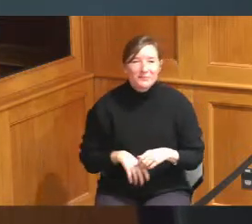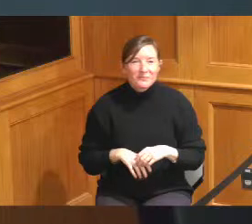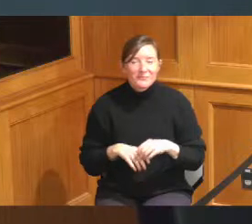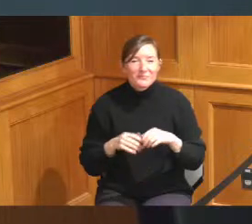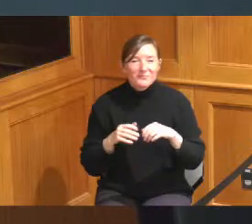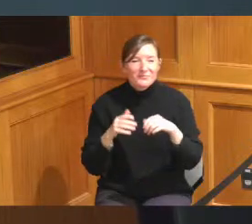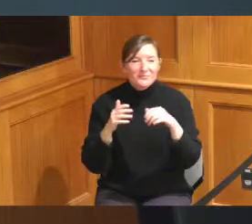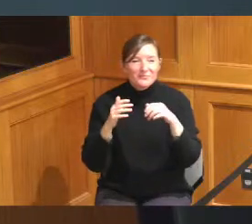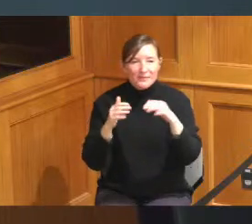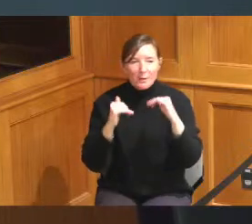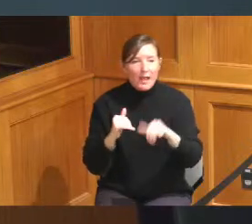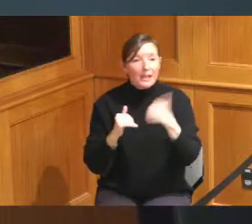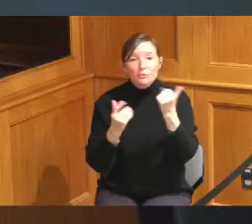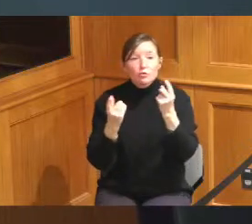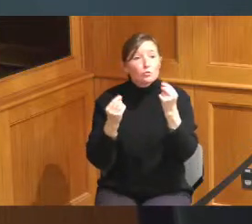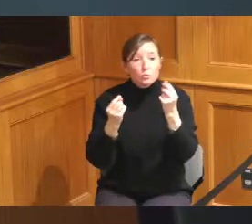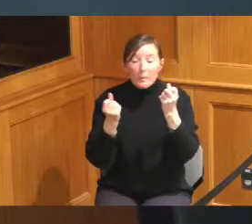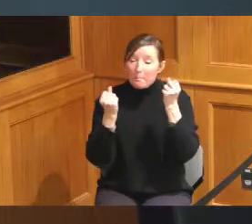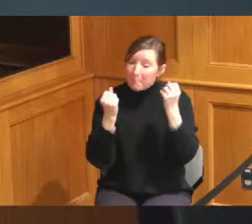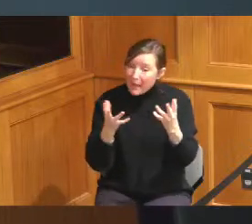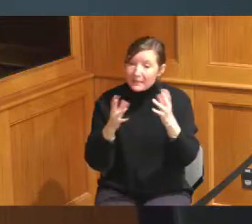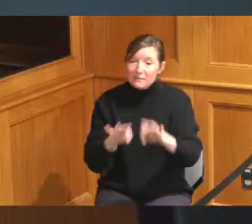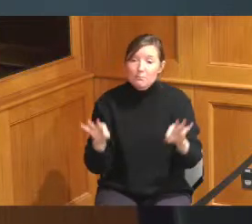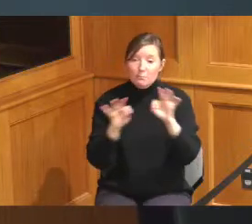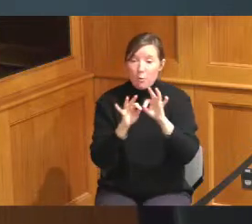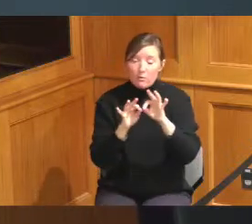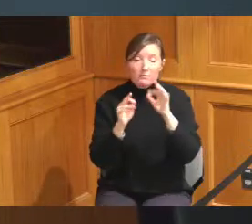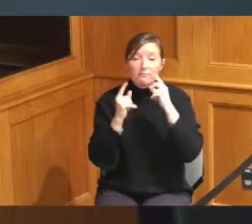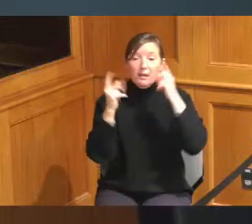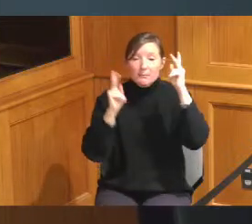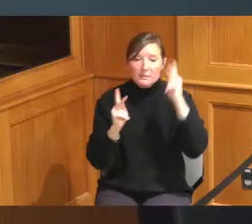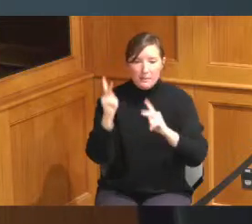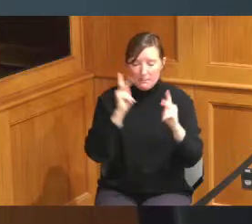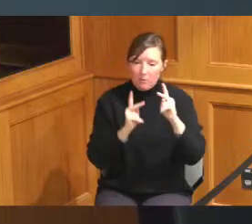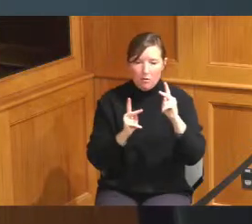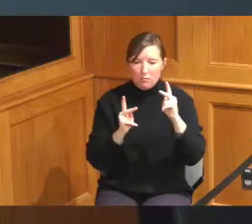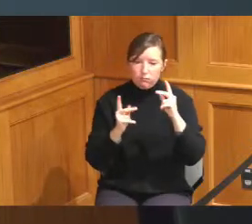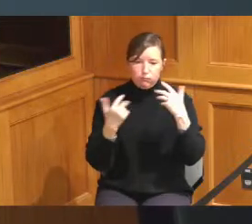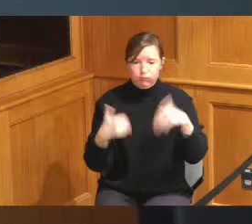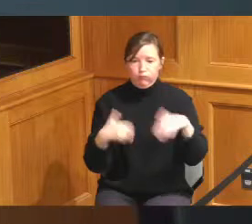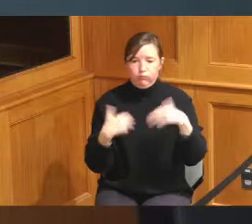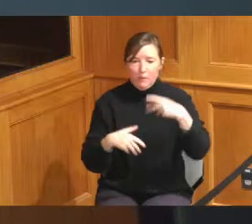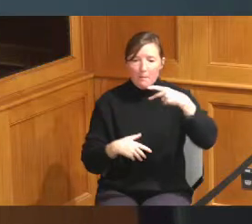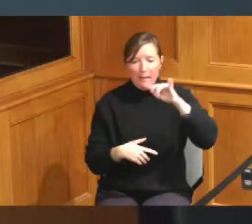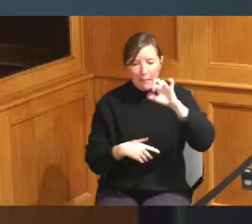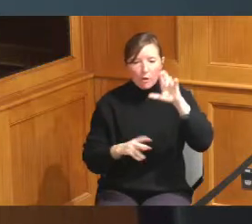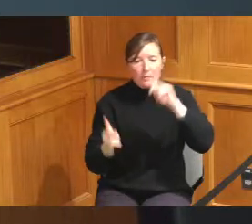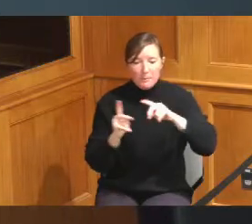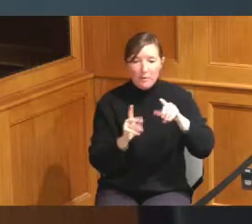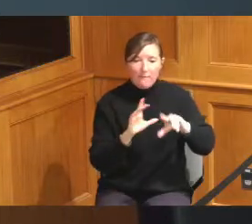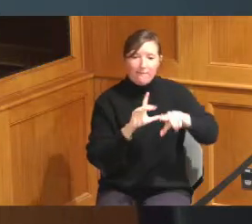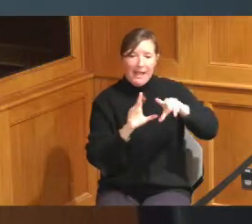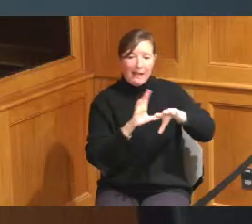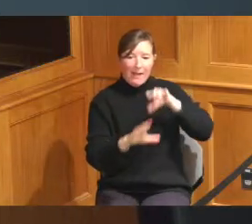And then they have, whereas many notable dignitaries and pillars come from Alpha